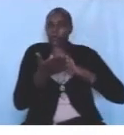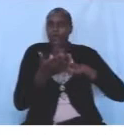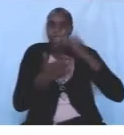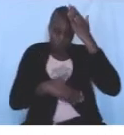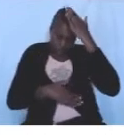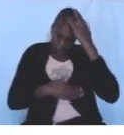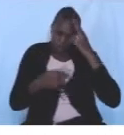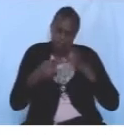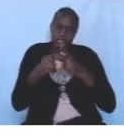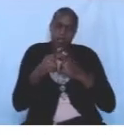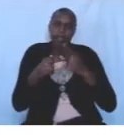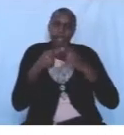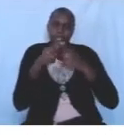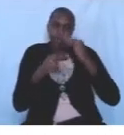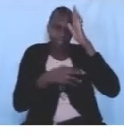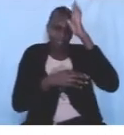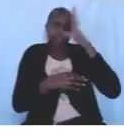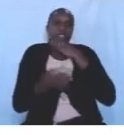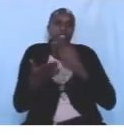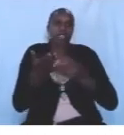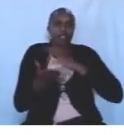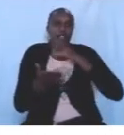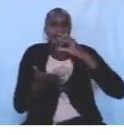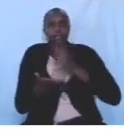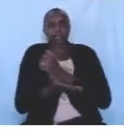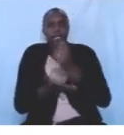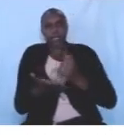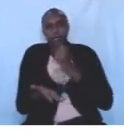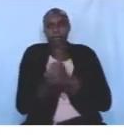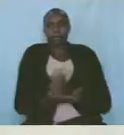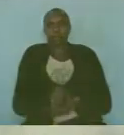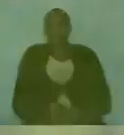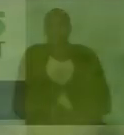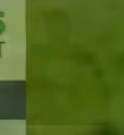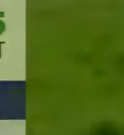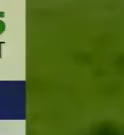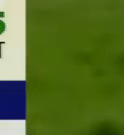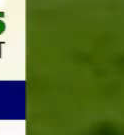honor of his name. In the name of the Father, the Son, and the Holy Spirit. Amen.